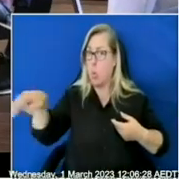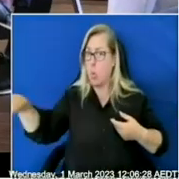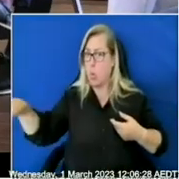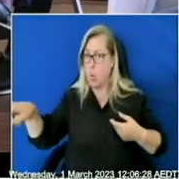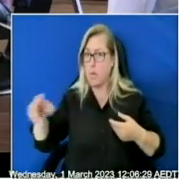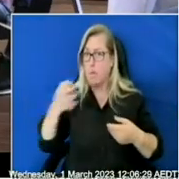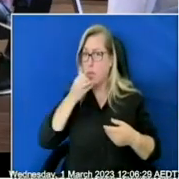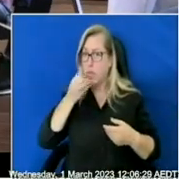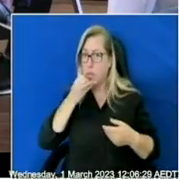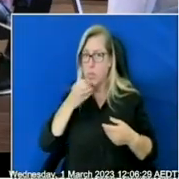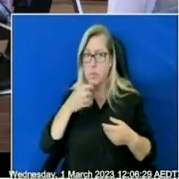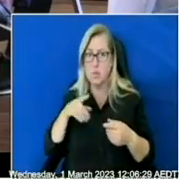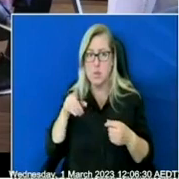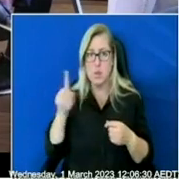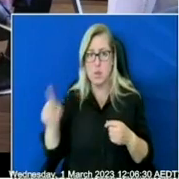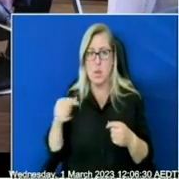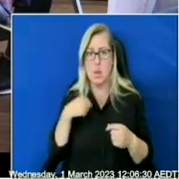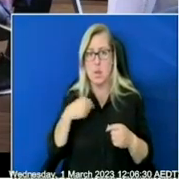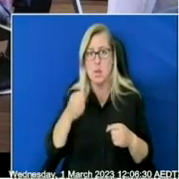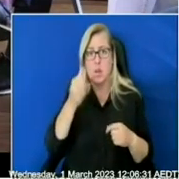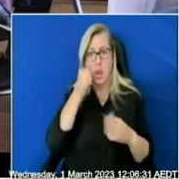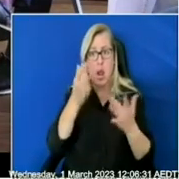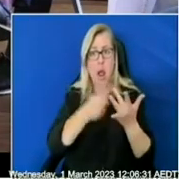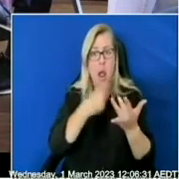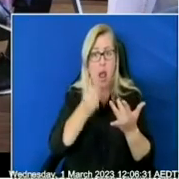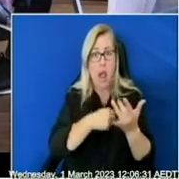everywhere. She never drove. And,